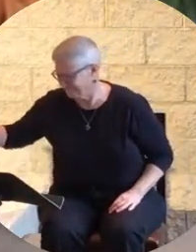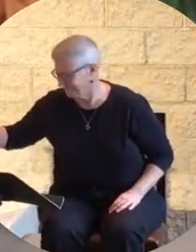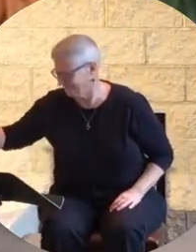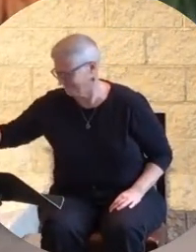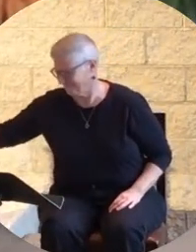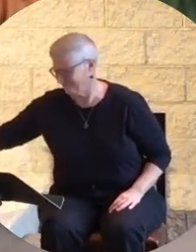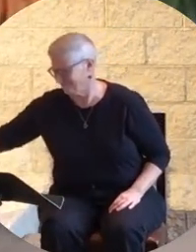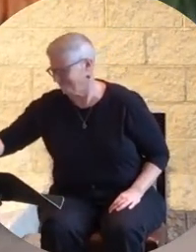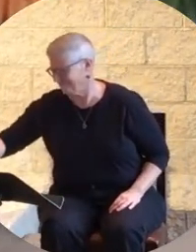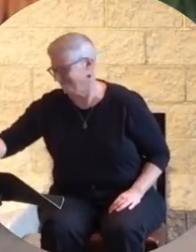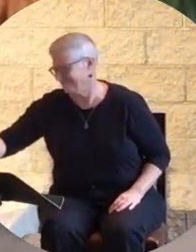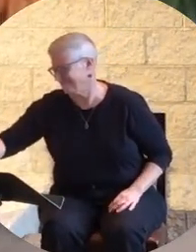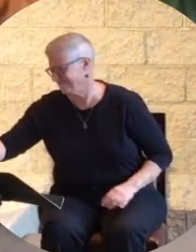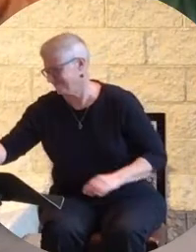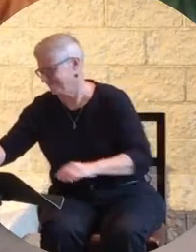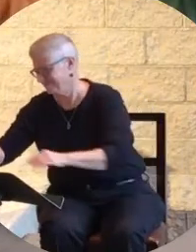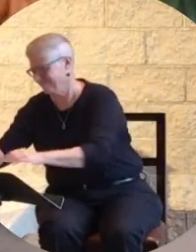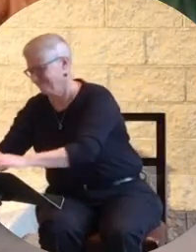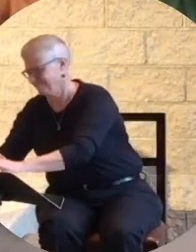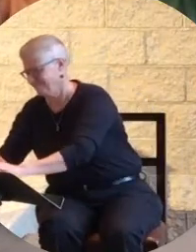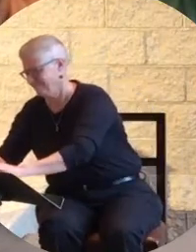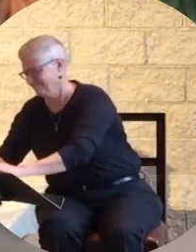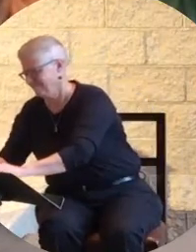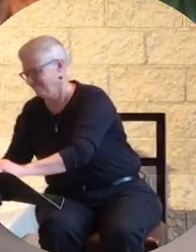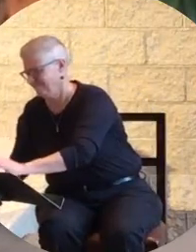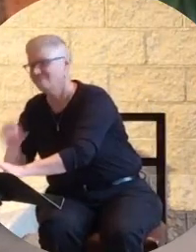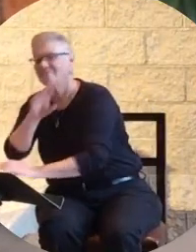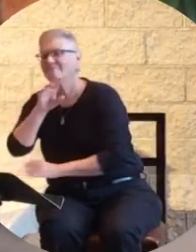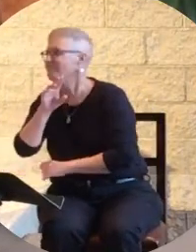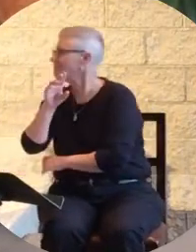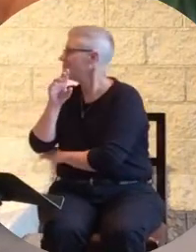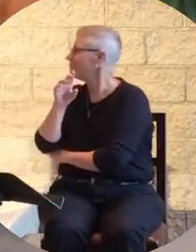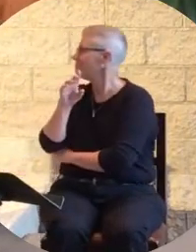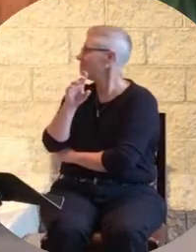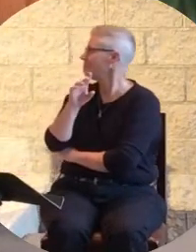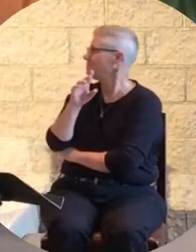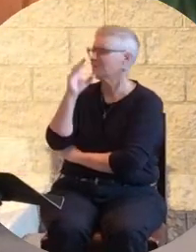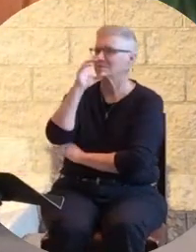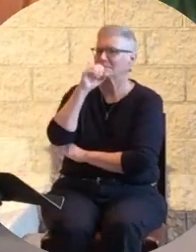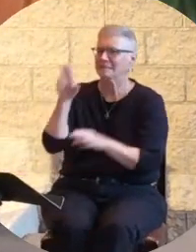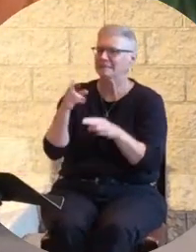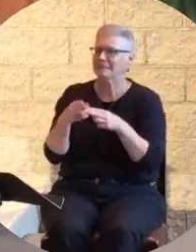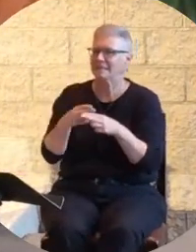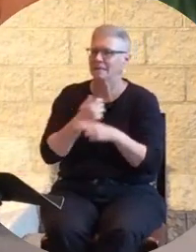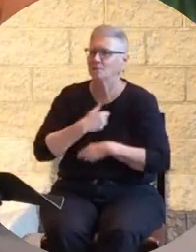Wow. Daryl Boudreaux, with us on percussion this morning. We are so blessed.